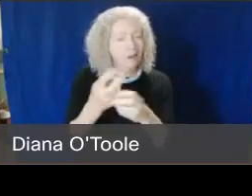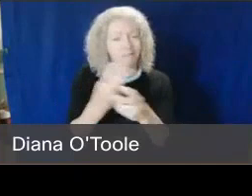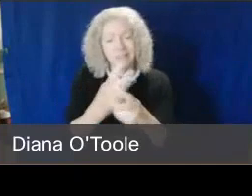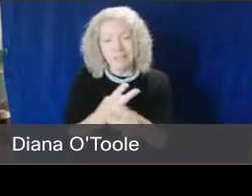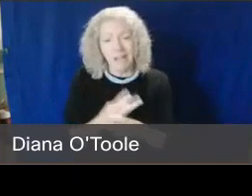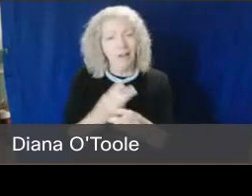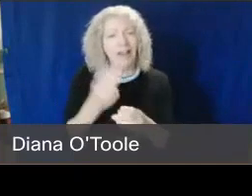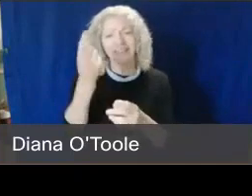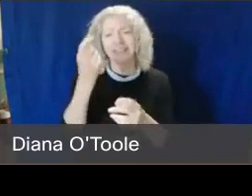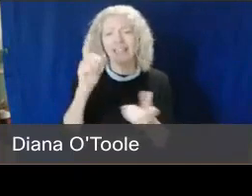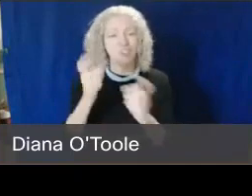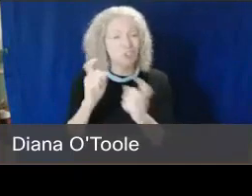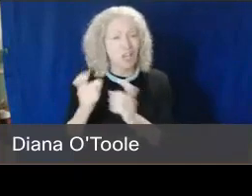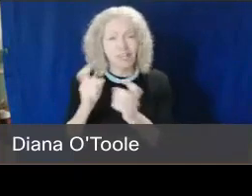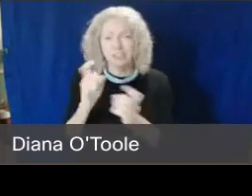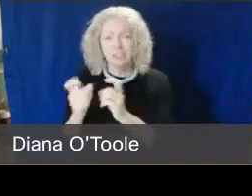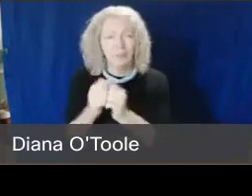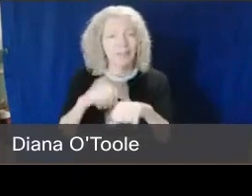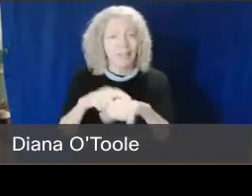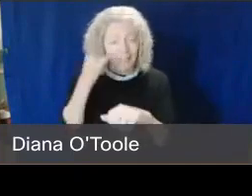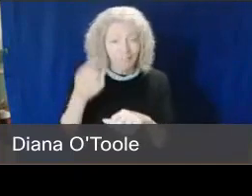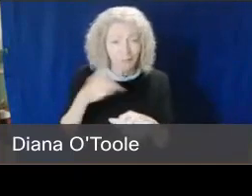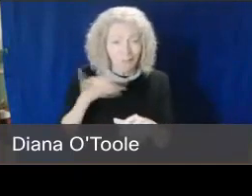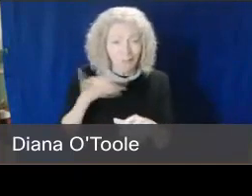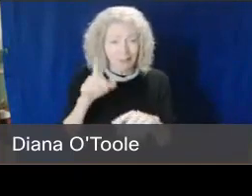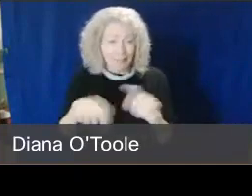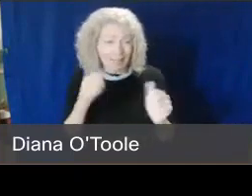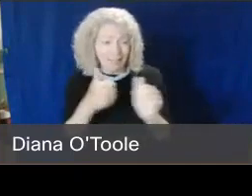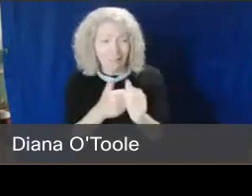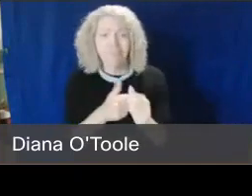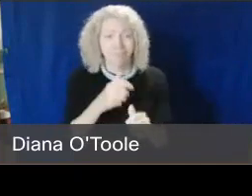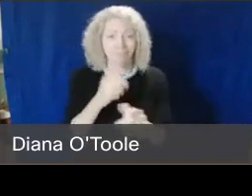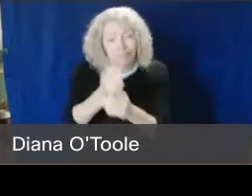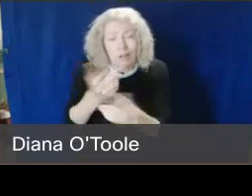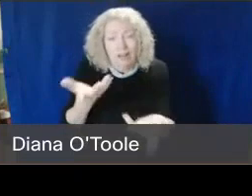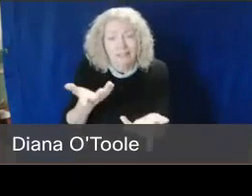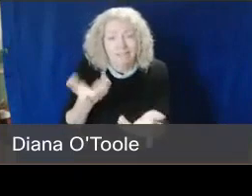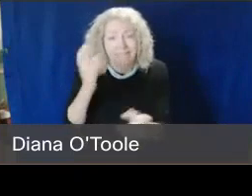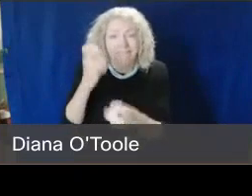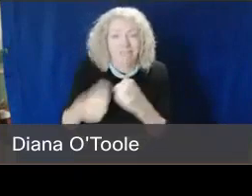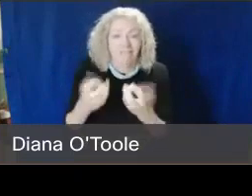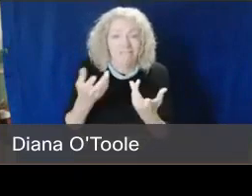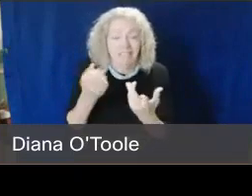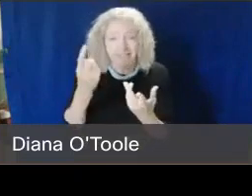you're feeling like, well, it's hard to keep up, it is hard to keep up, and they've changed, and we have